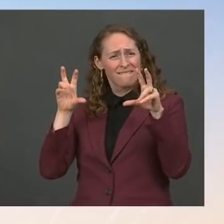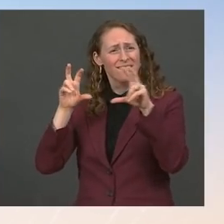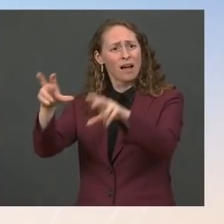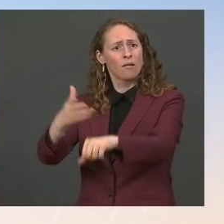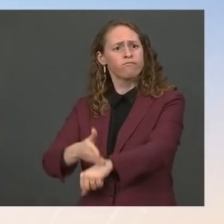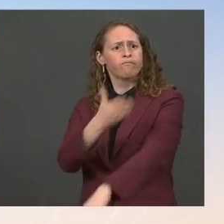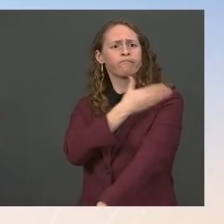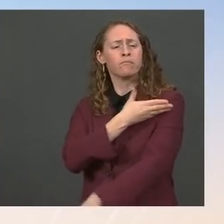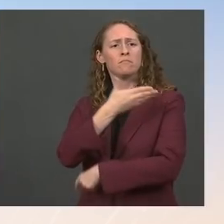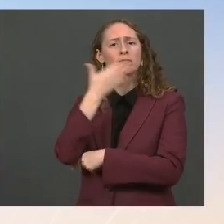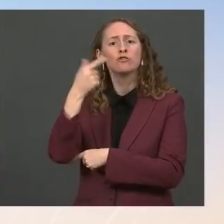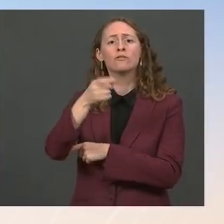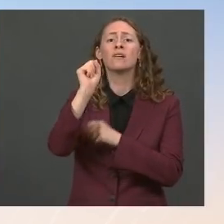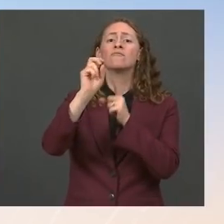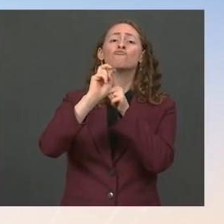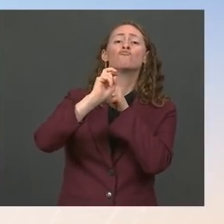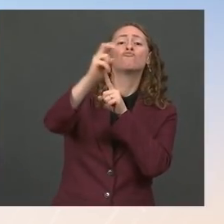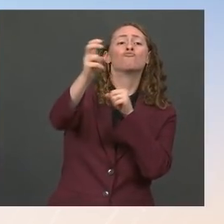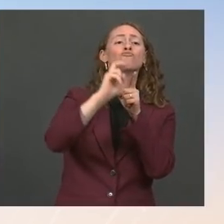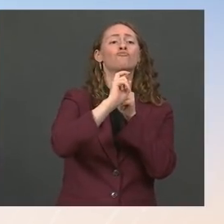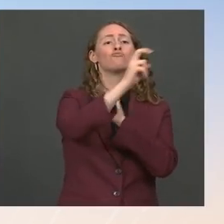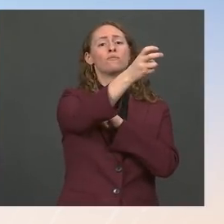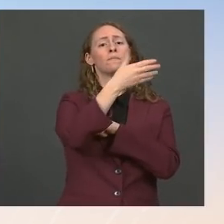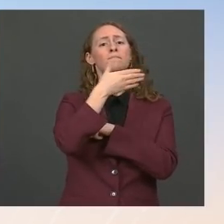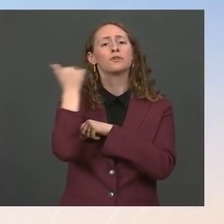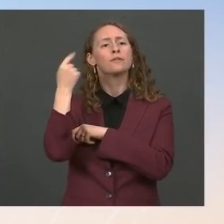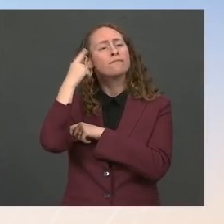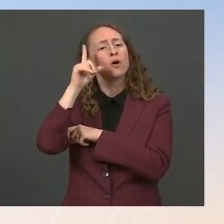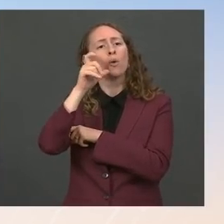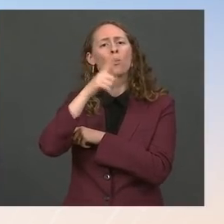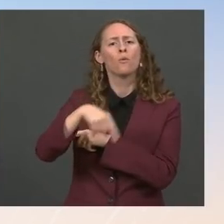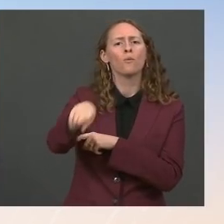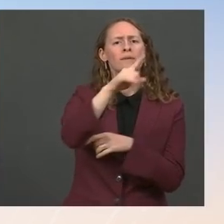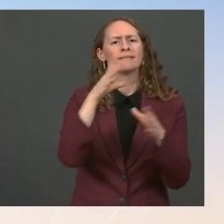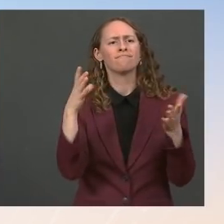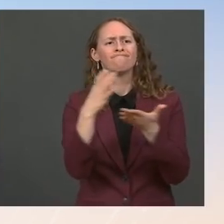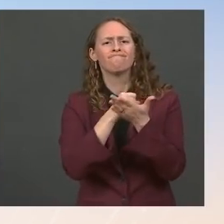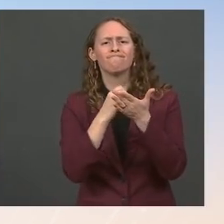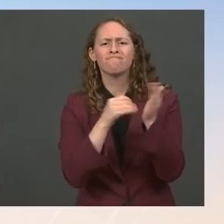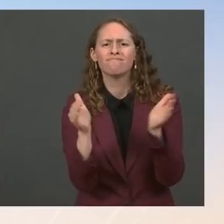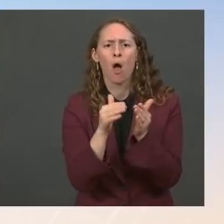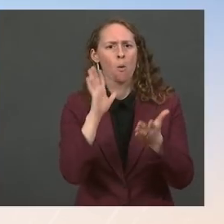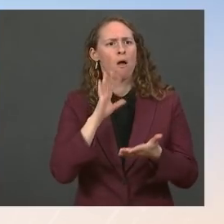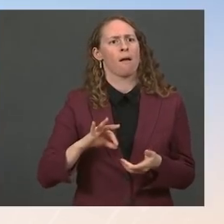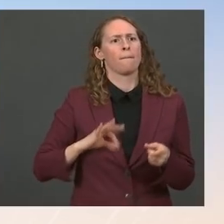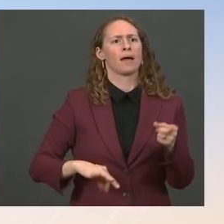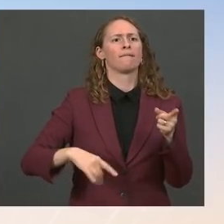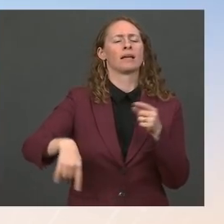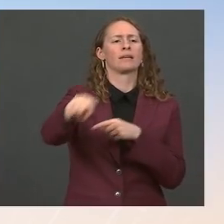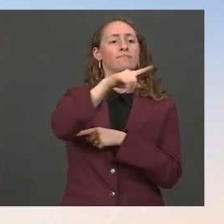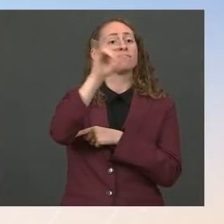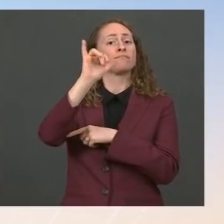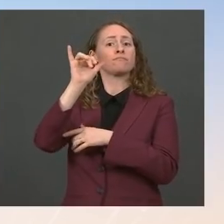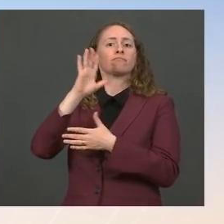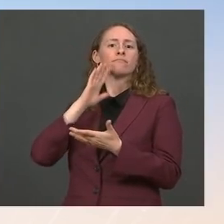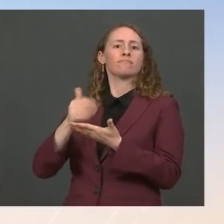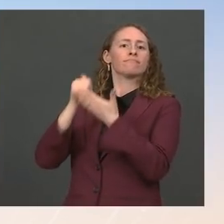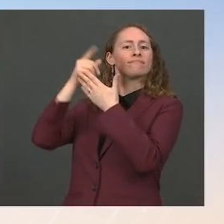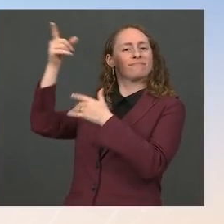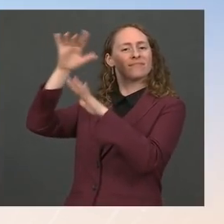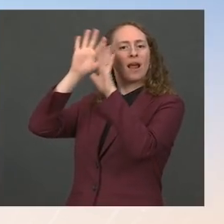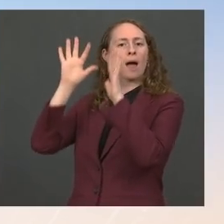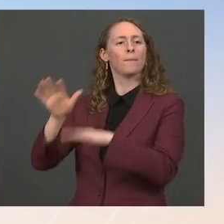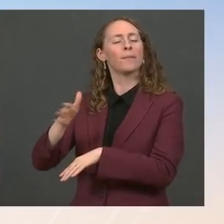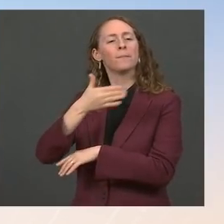a range of lower-income communities. It's also a step that is a positive step forward for the climate. remediating environmental harms and addressing the